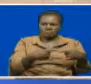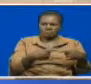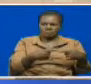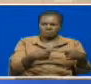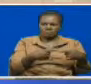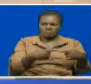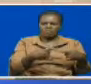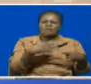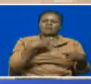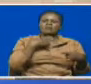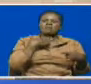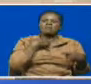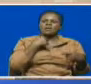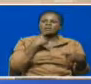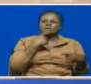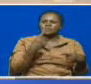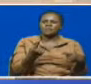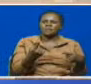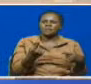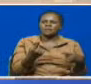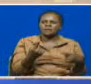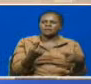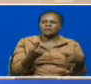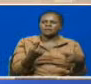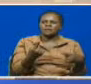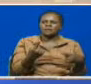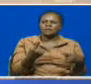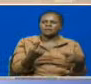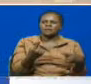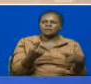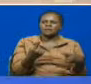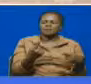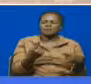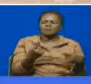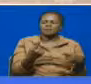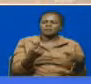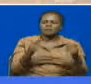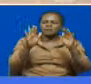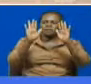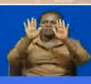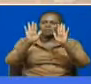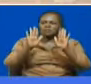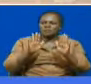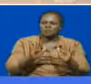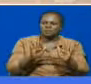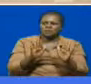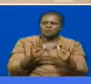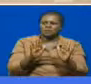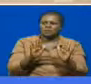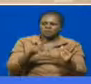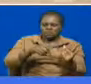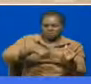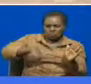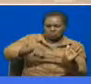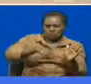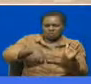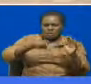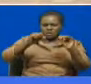And I would like to say that it is very important that we are able